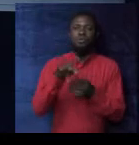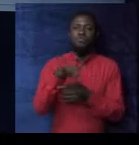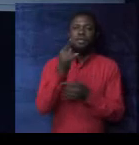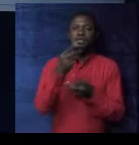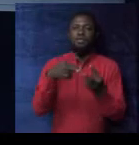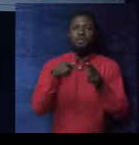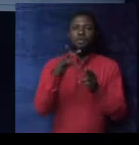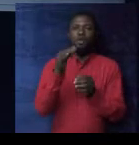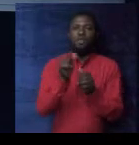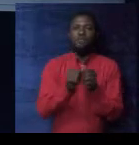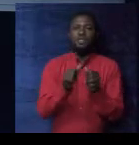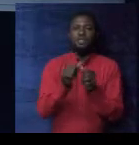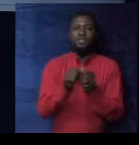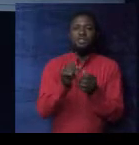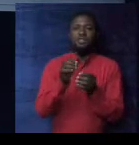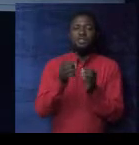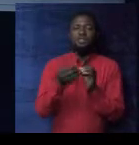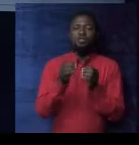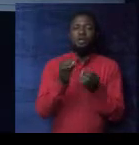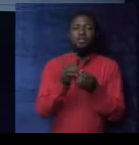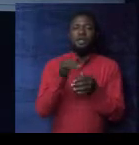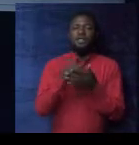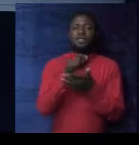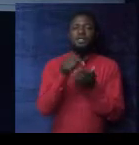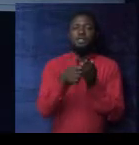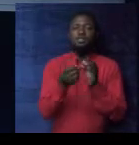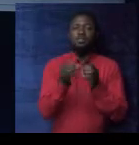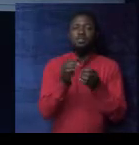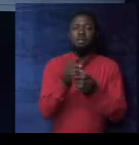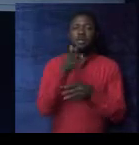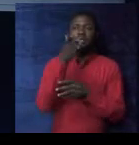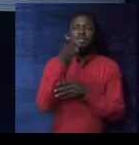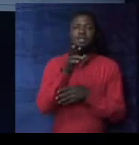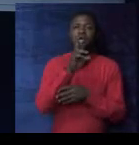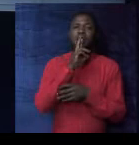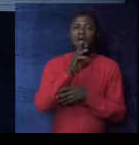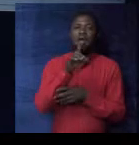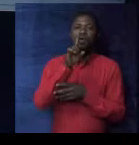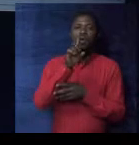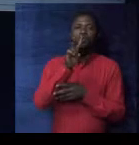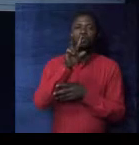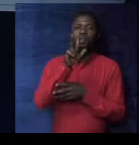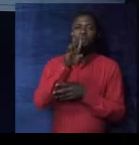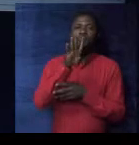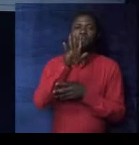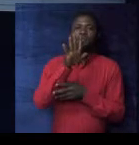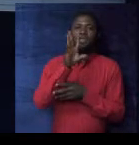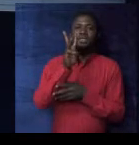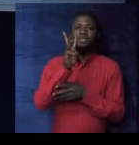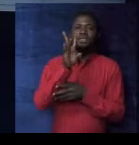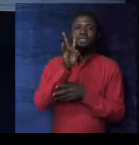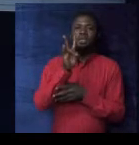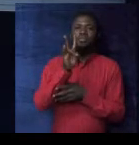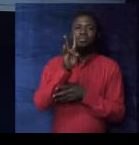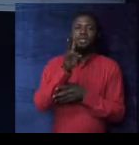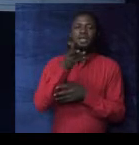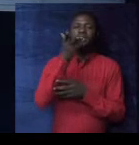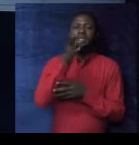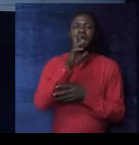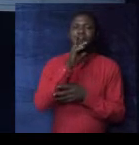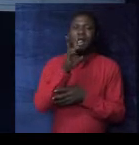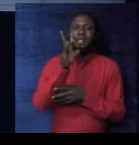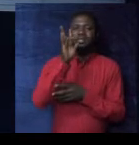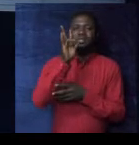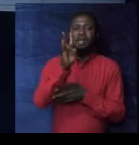6,521,428. Okay, you have to find the value of each digit, and in this number there are 1, 2, 3, 4,